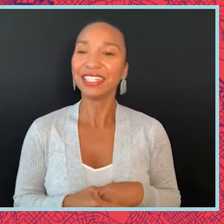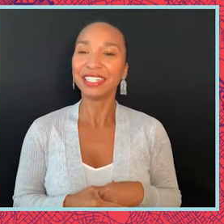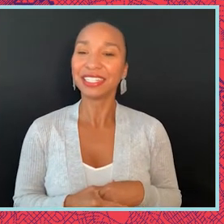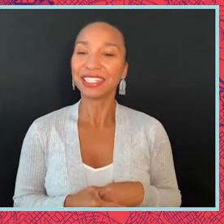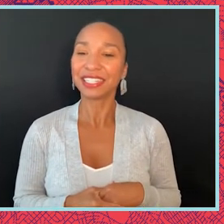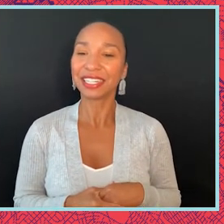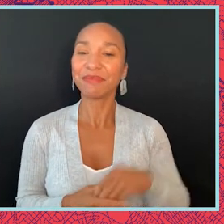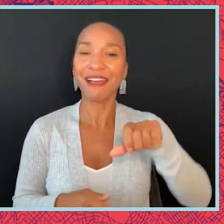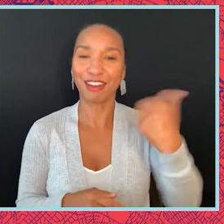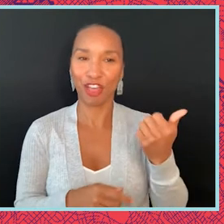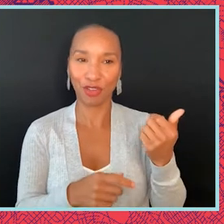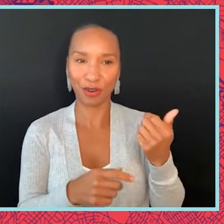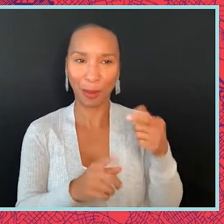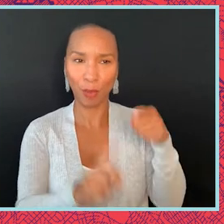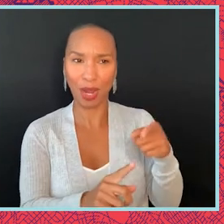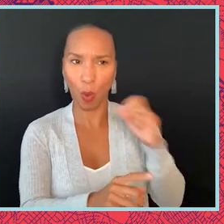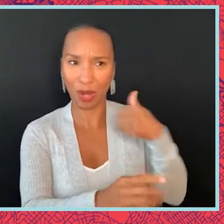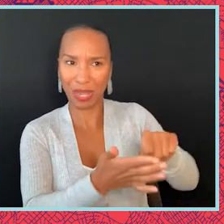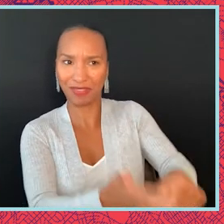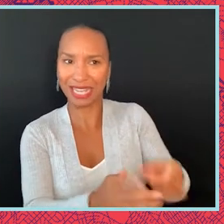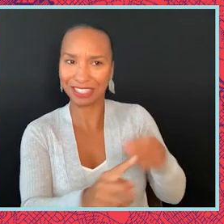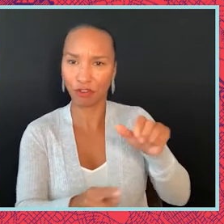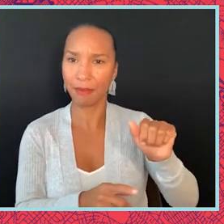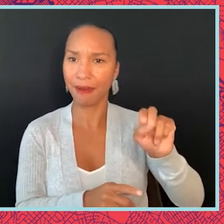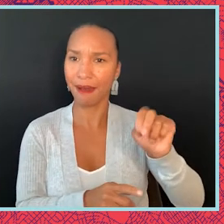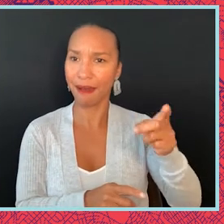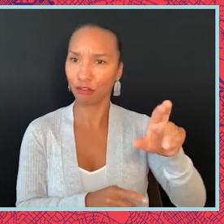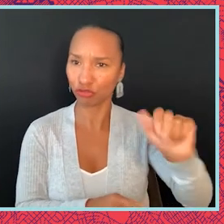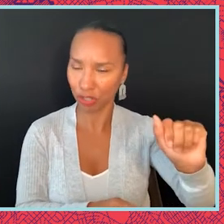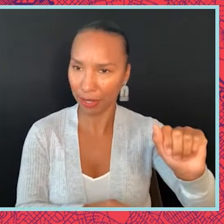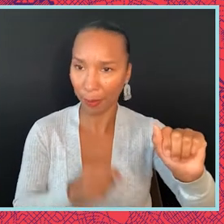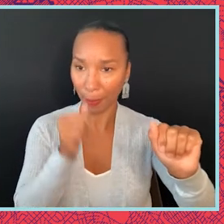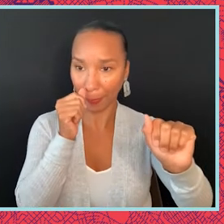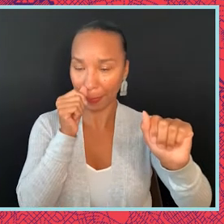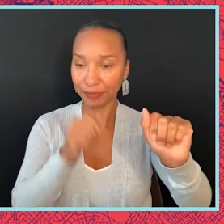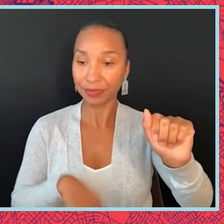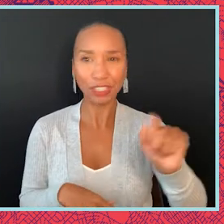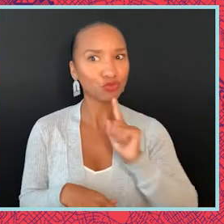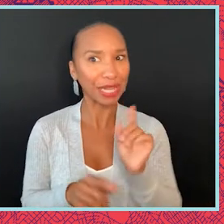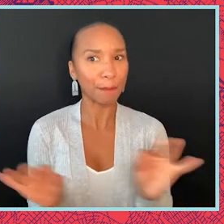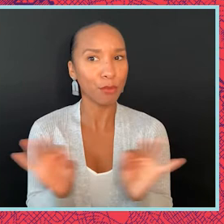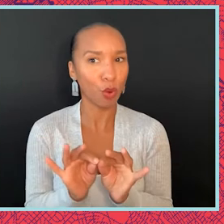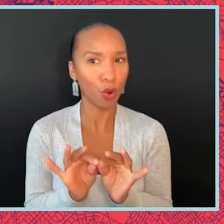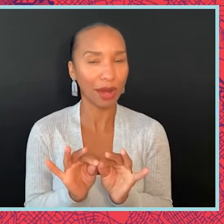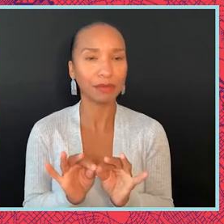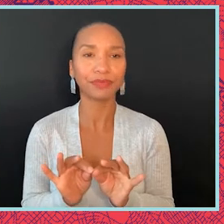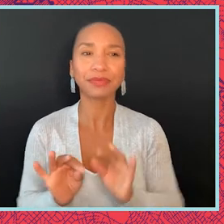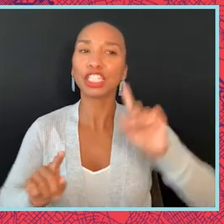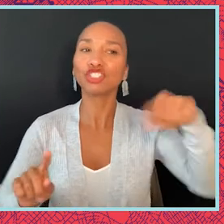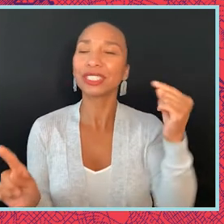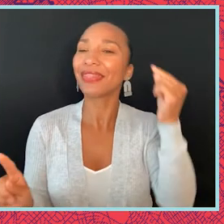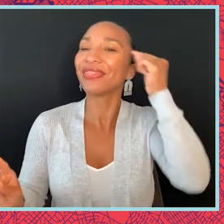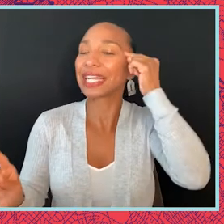just to pull out one point that Andrea made just a moment ago, which I think is terribly important, and that is that just